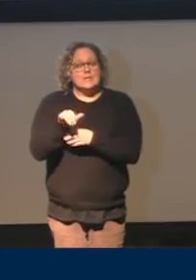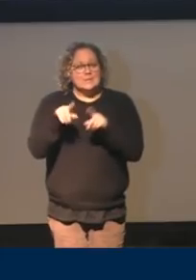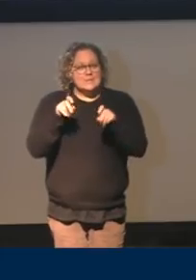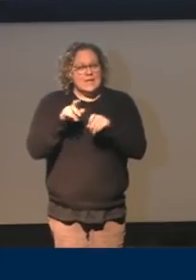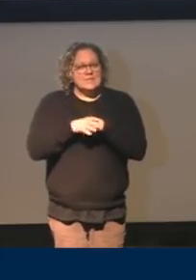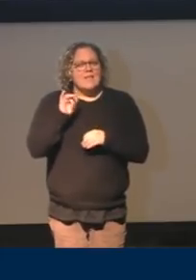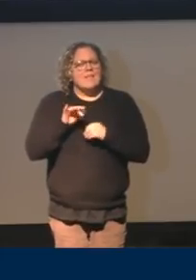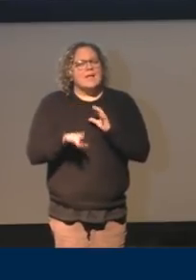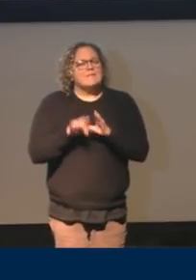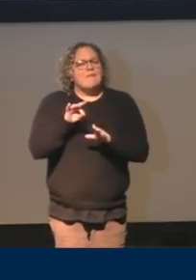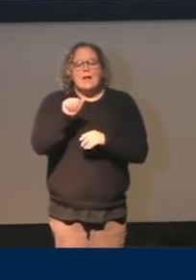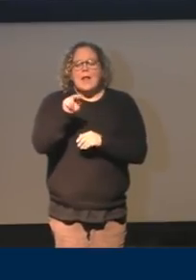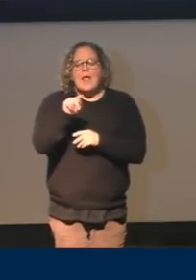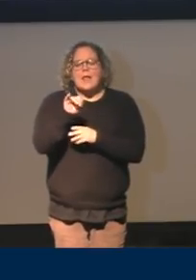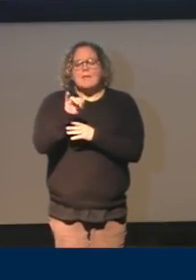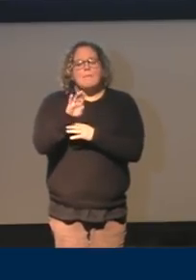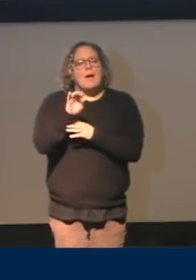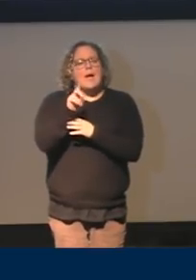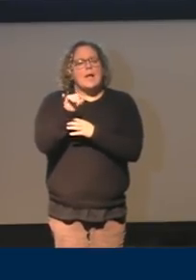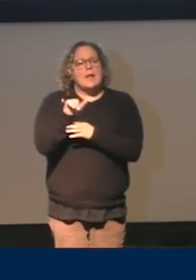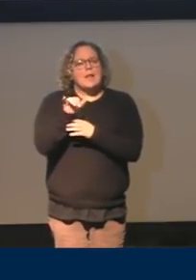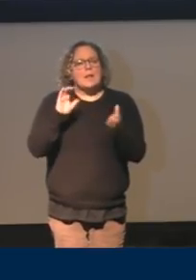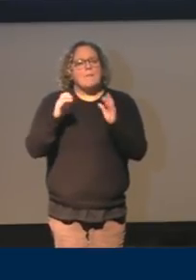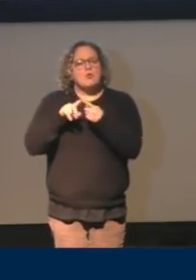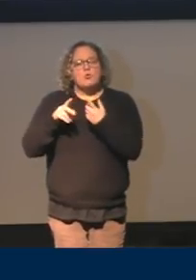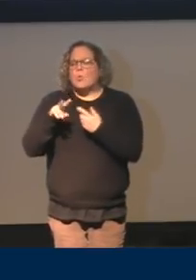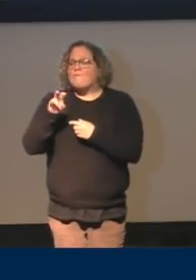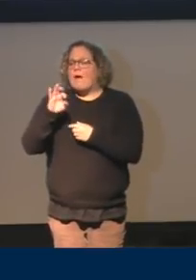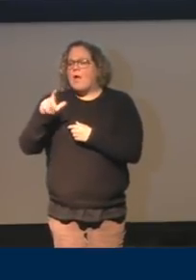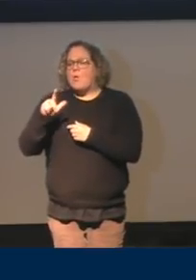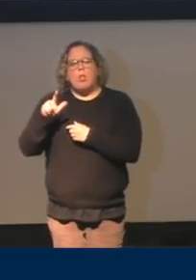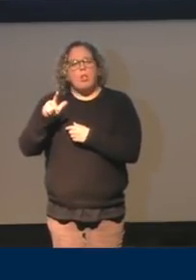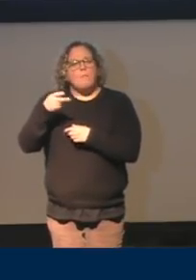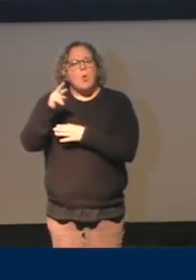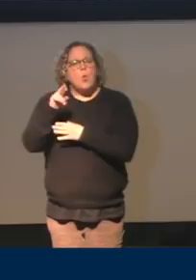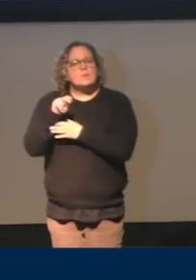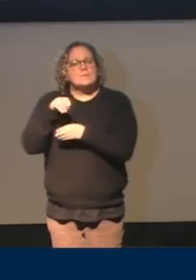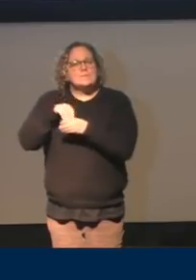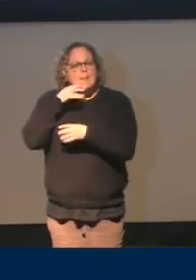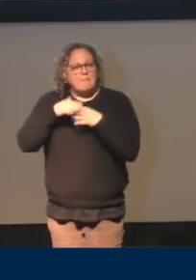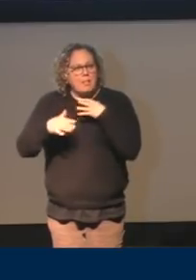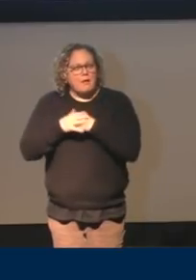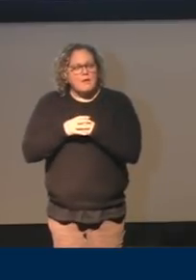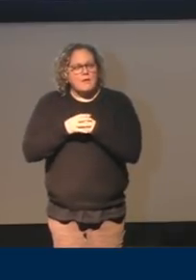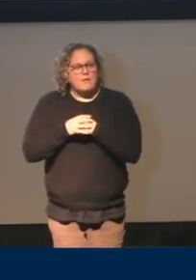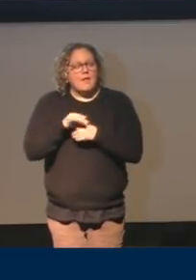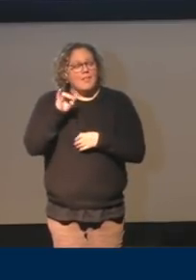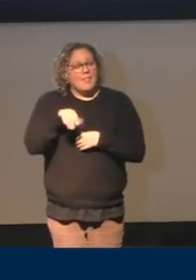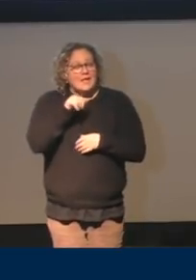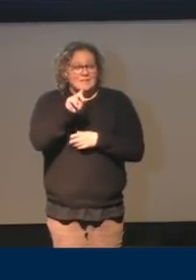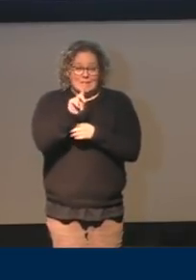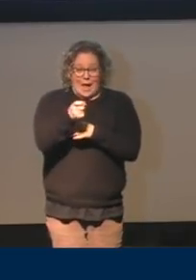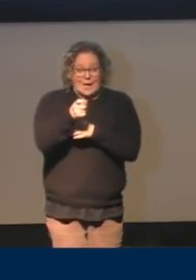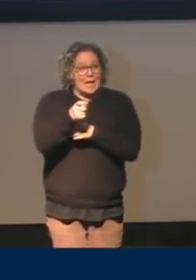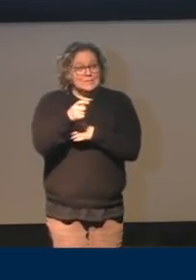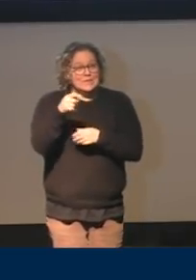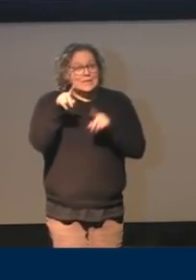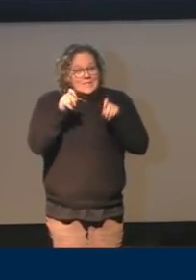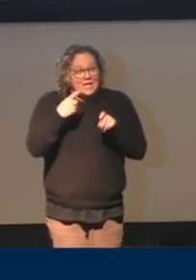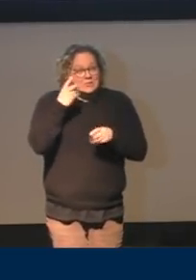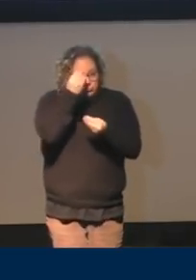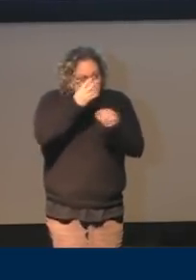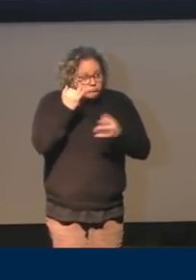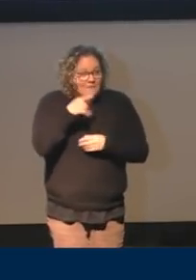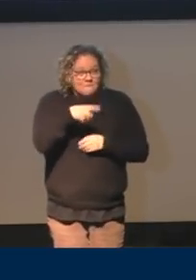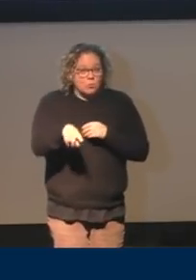of antibodies against viral proteins in blood. This is not a diagnostic test to tell you whether you're infected for the